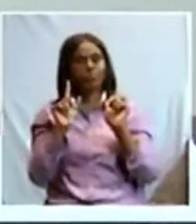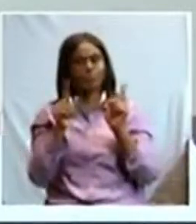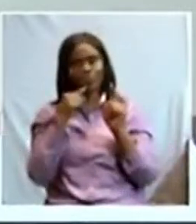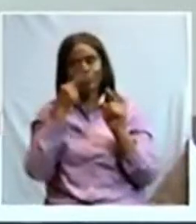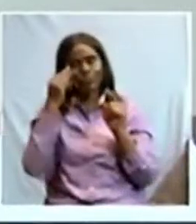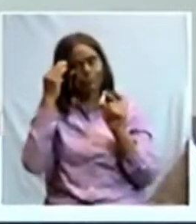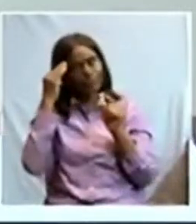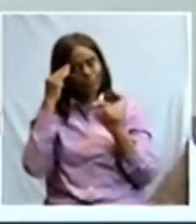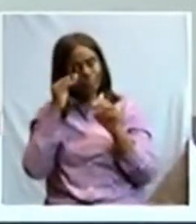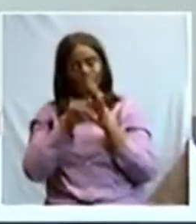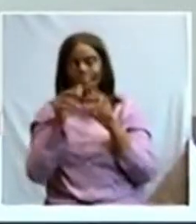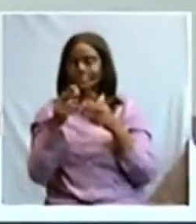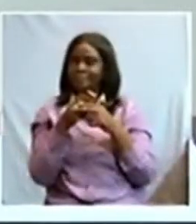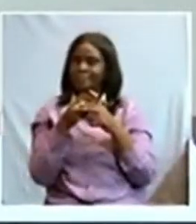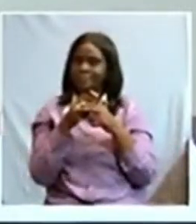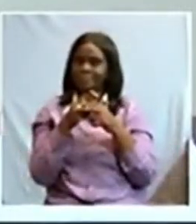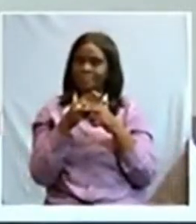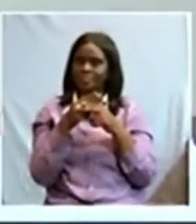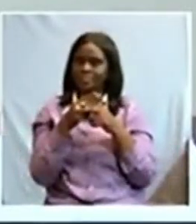In short,